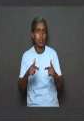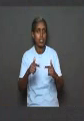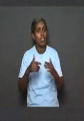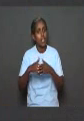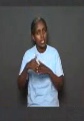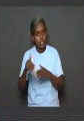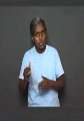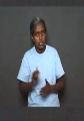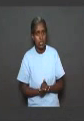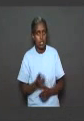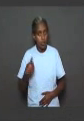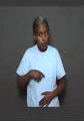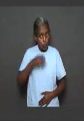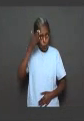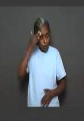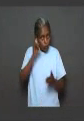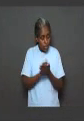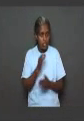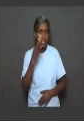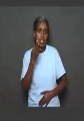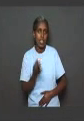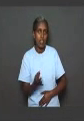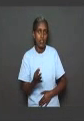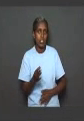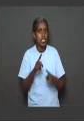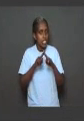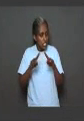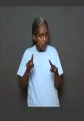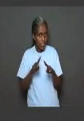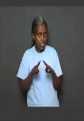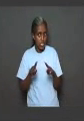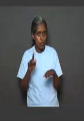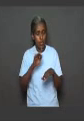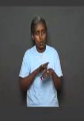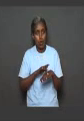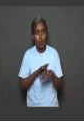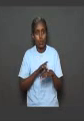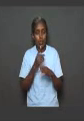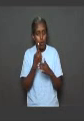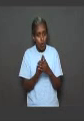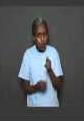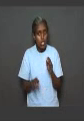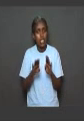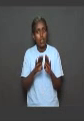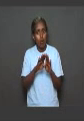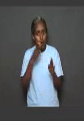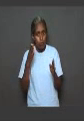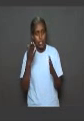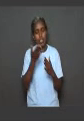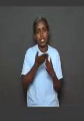exist, we know that f is differentiable on the open interval